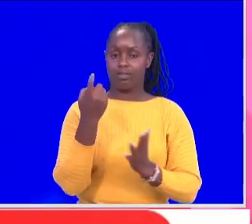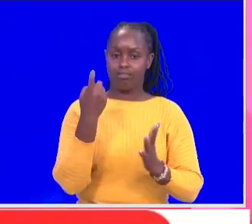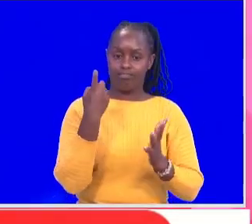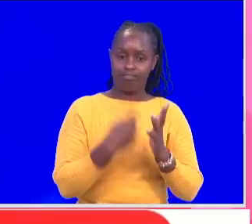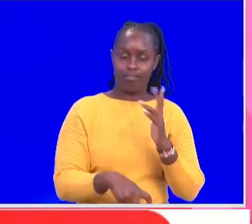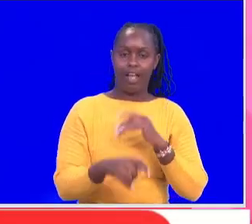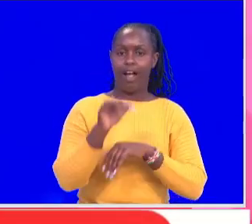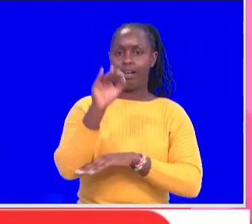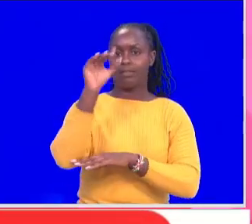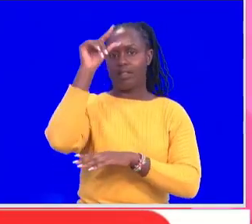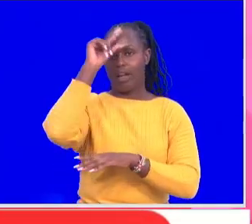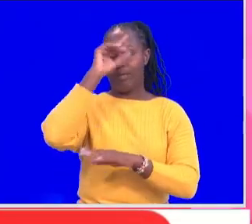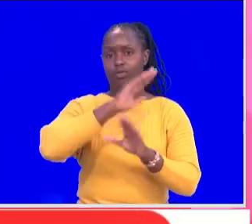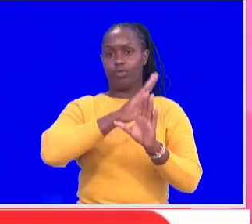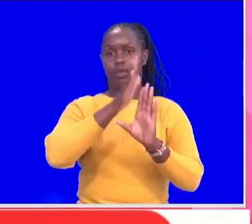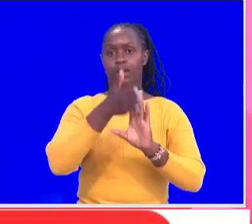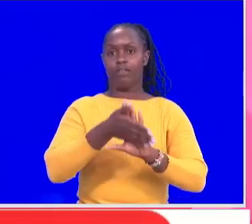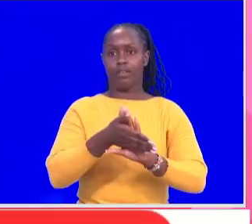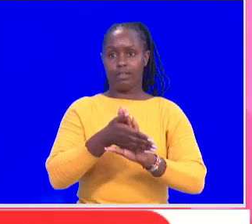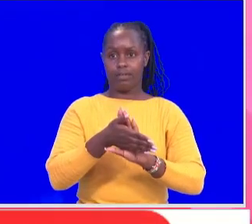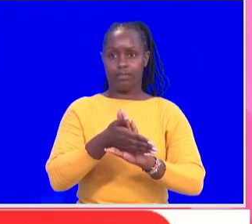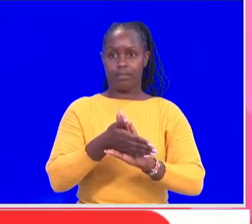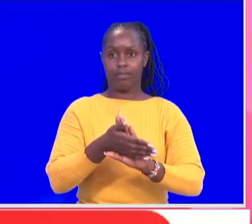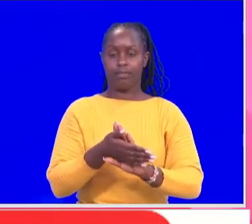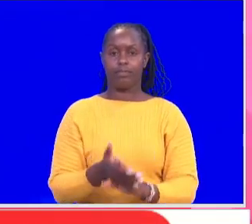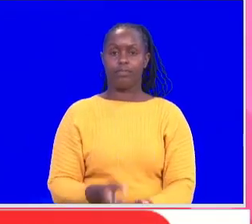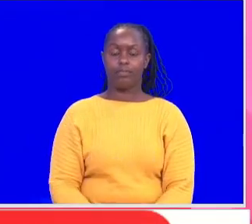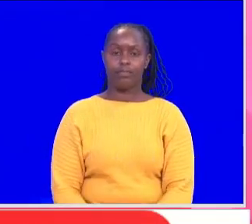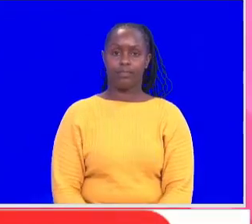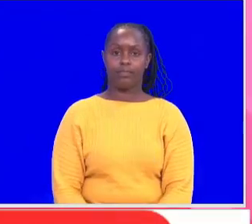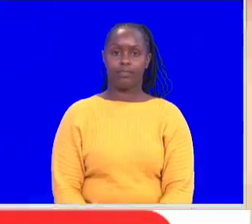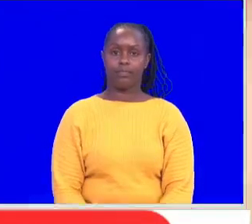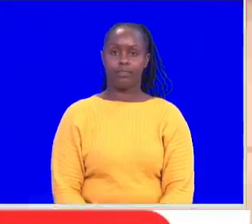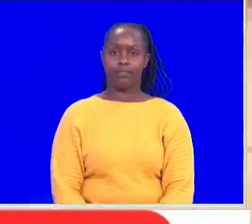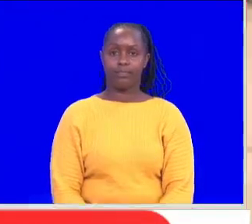on the government to intervene, as Andrin Kilemi now tells us.